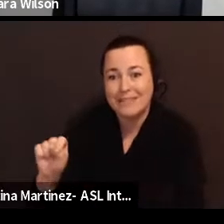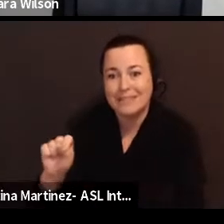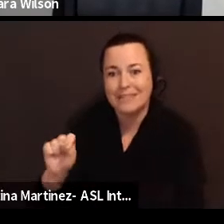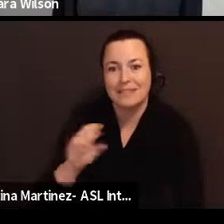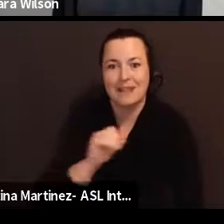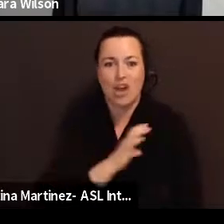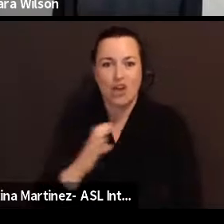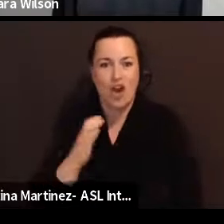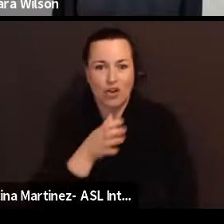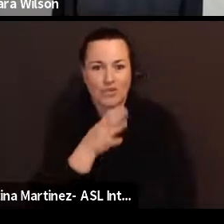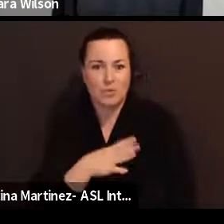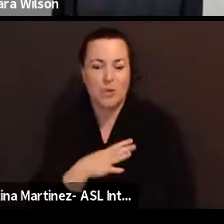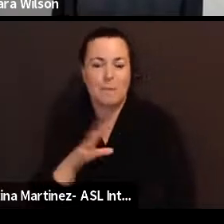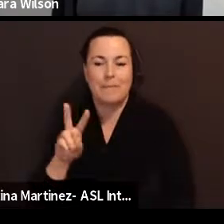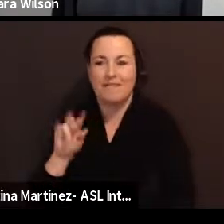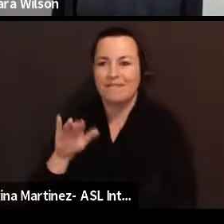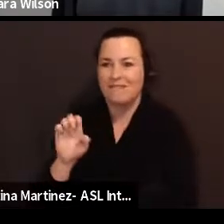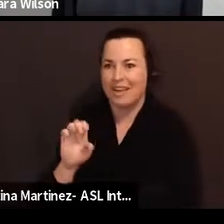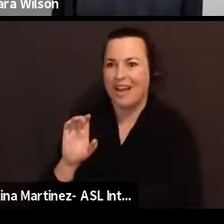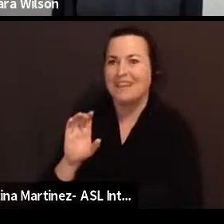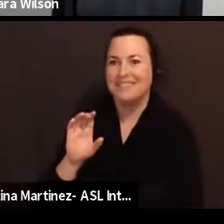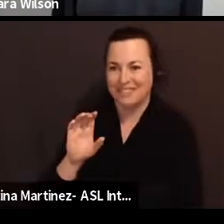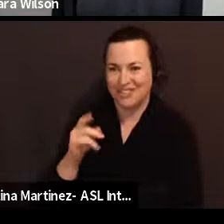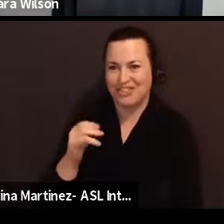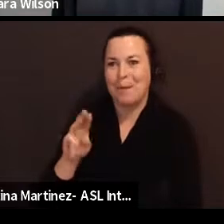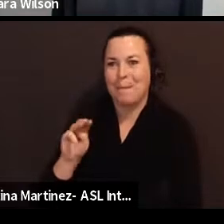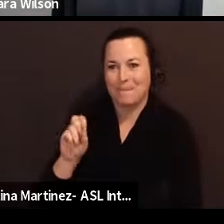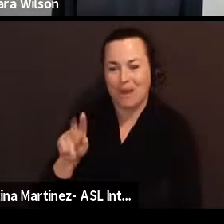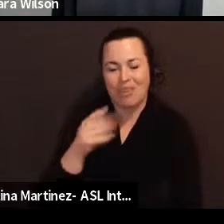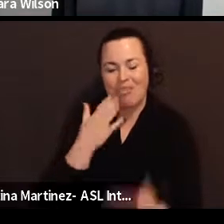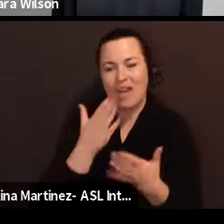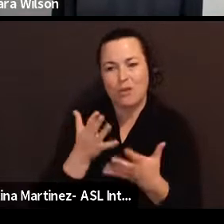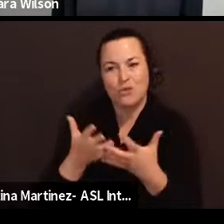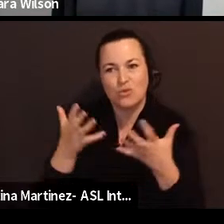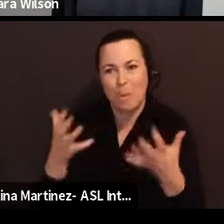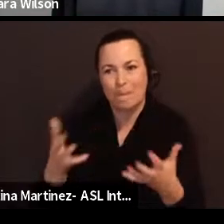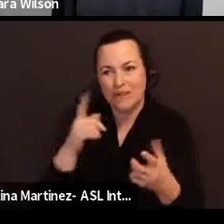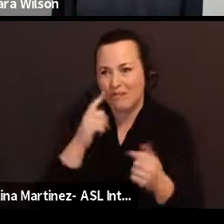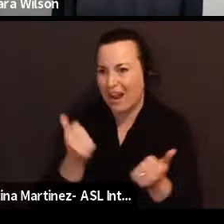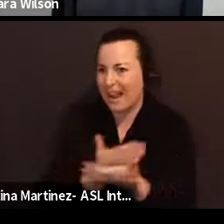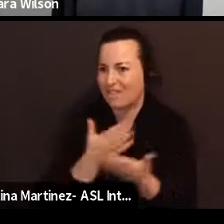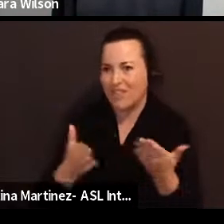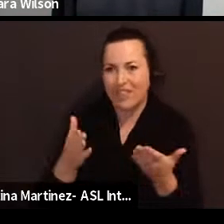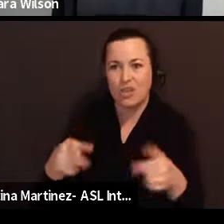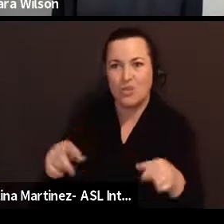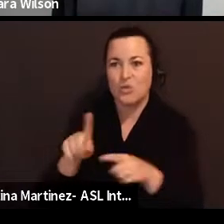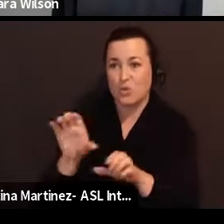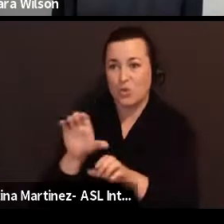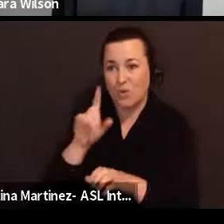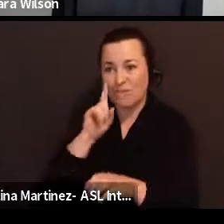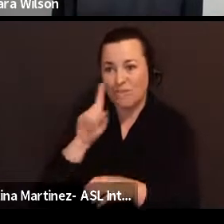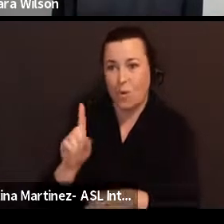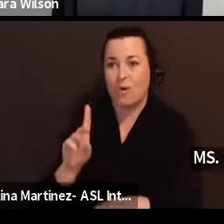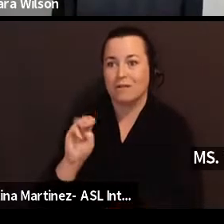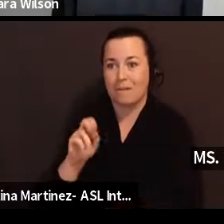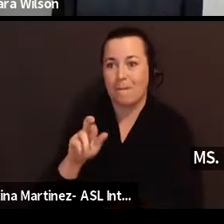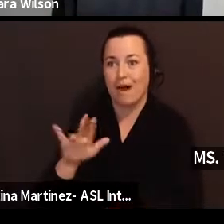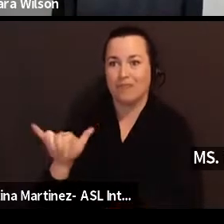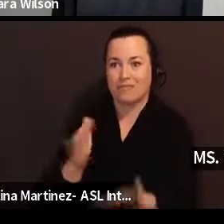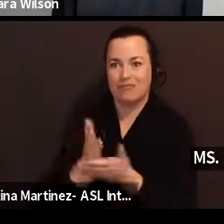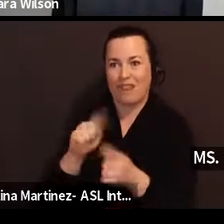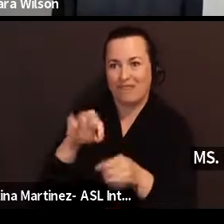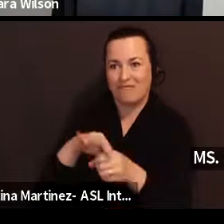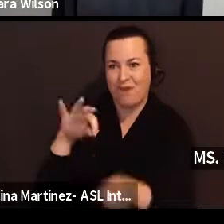of course, Vice Chair Mount, thank you very much for everything you do for America and for democracy. Thank you so